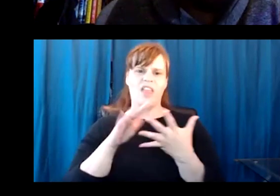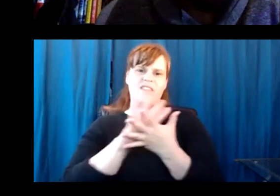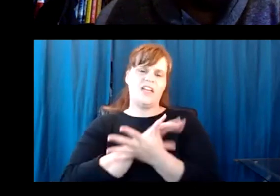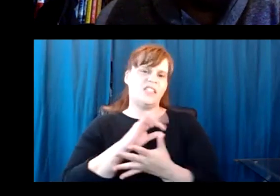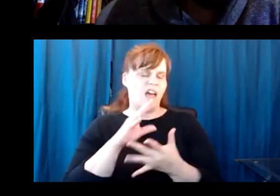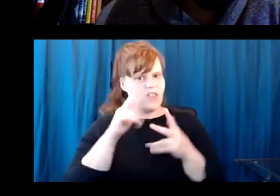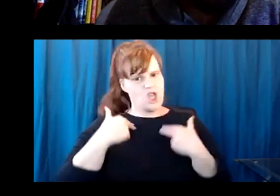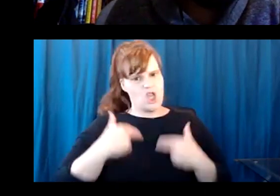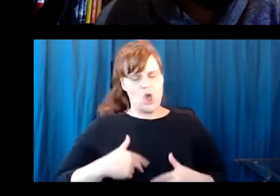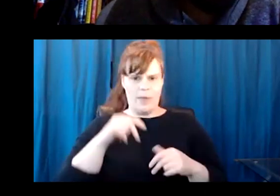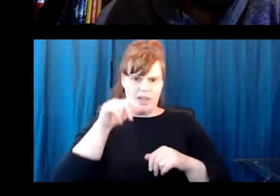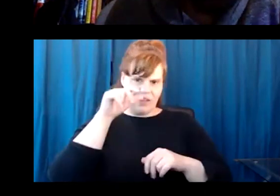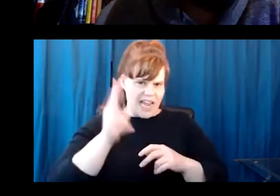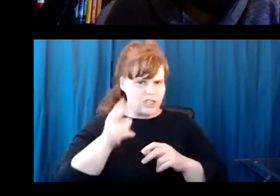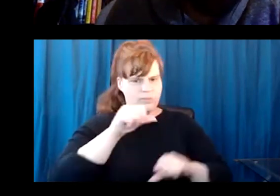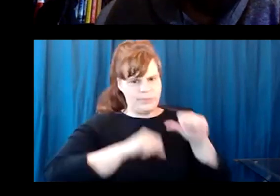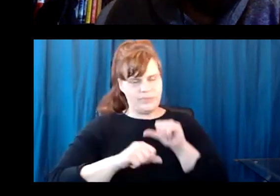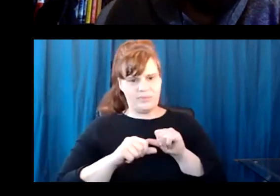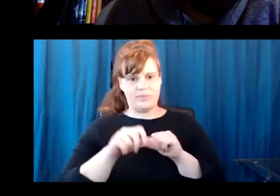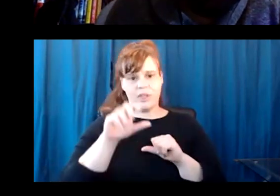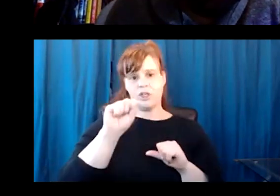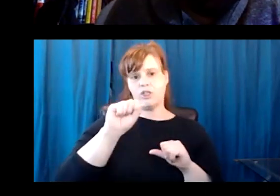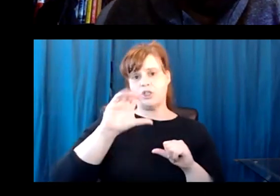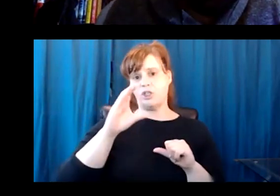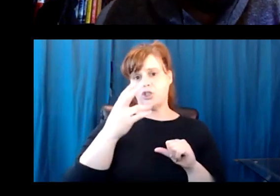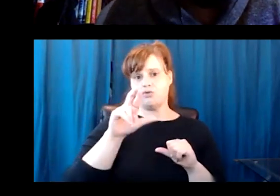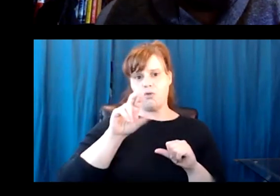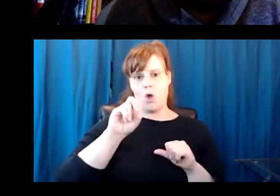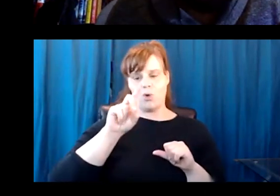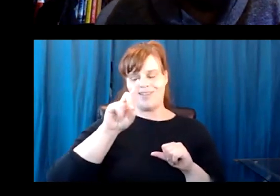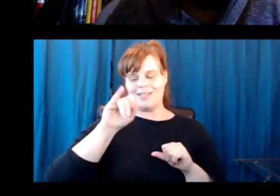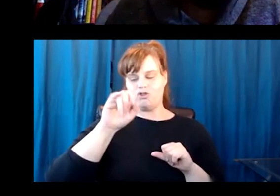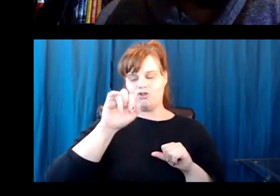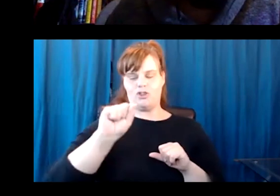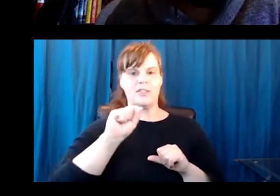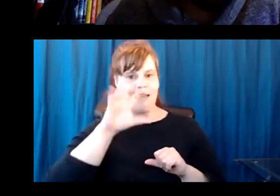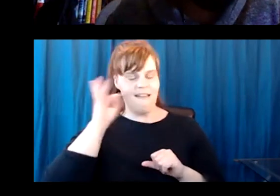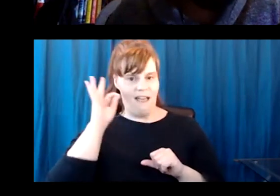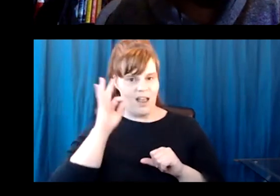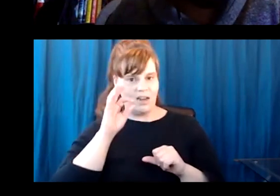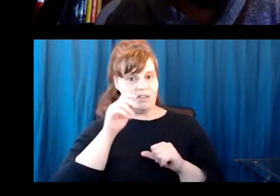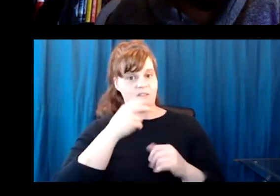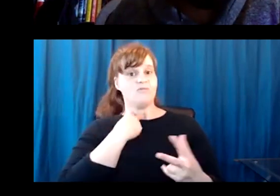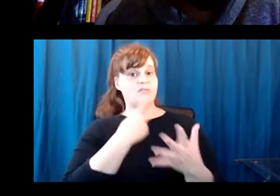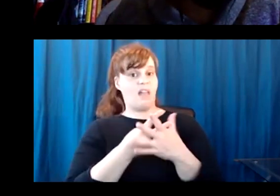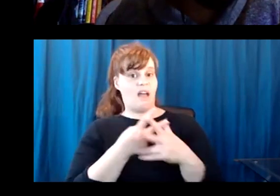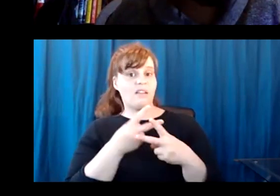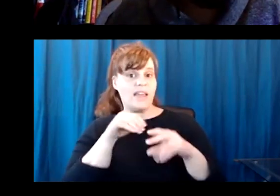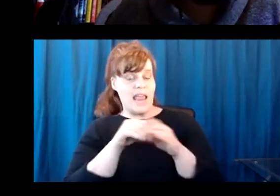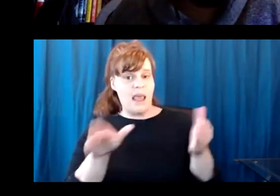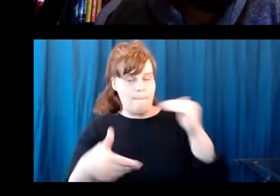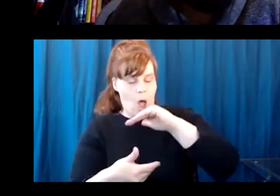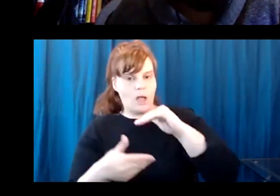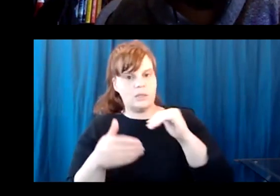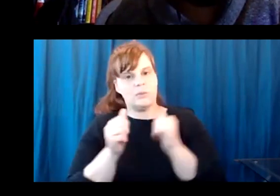box that it must share with radioactive chemicals. While physicists in the comfort of their laboratories and armchairs talk